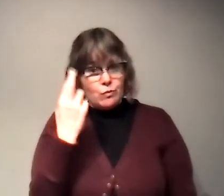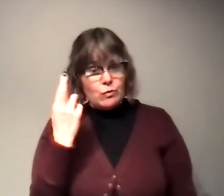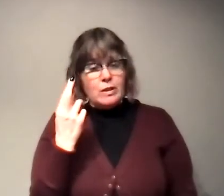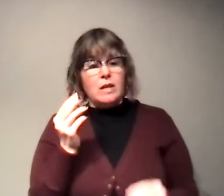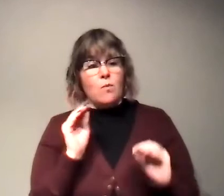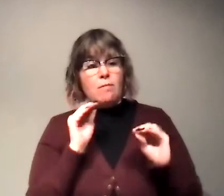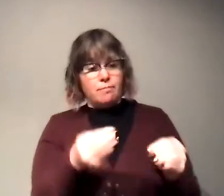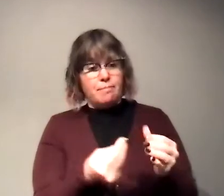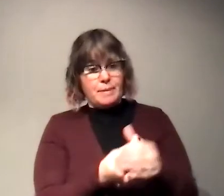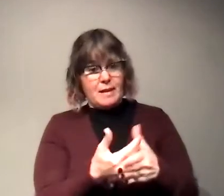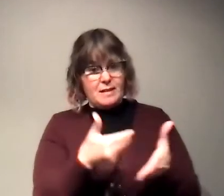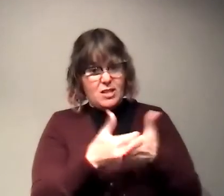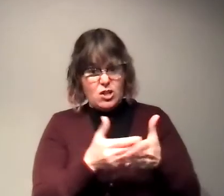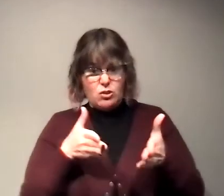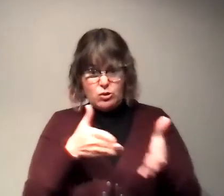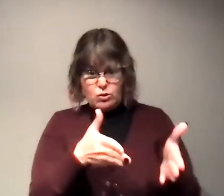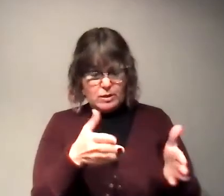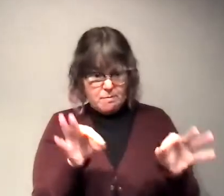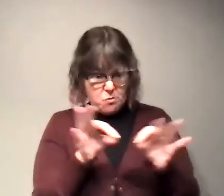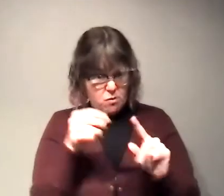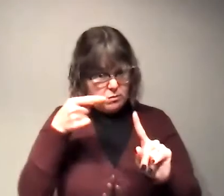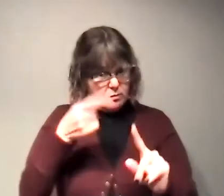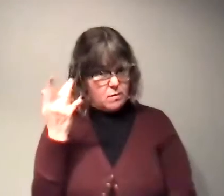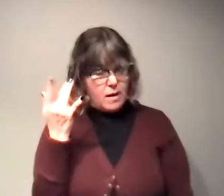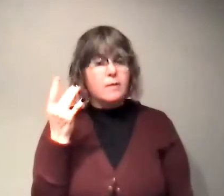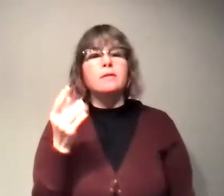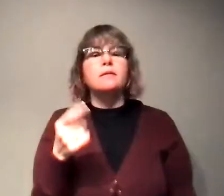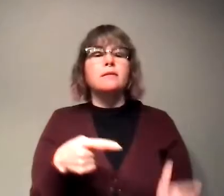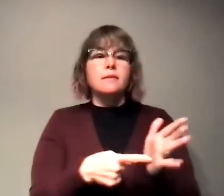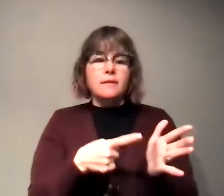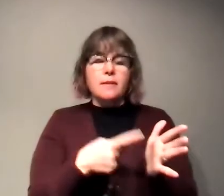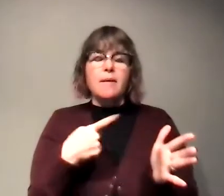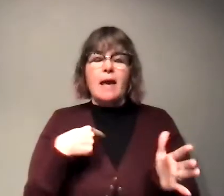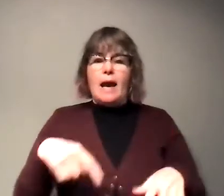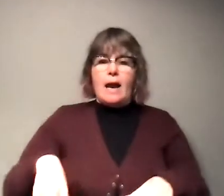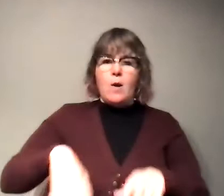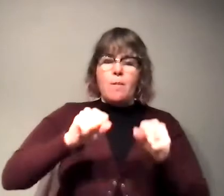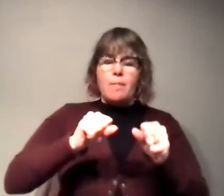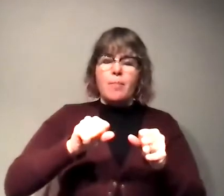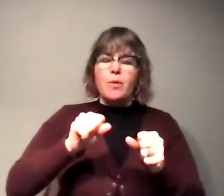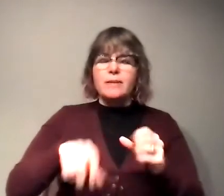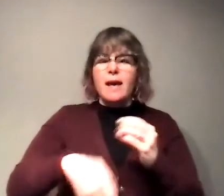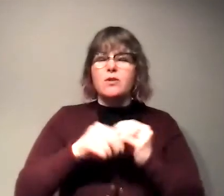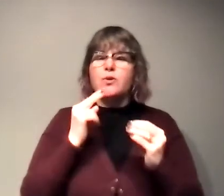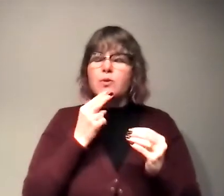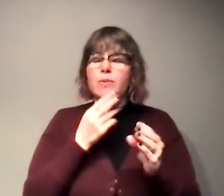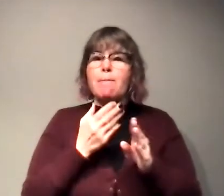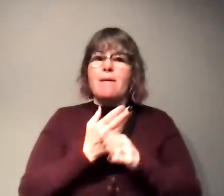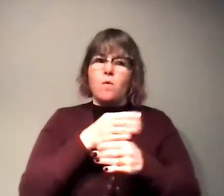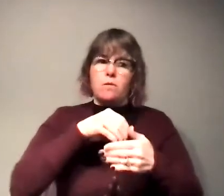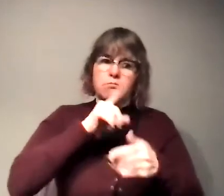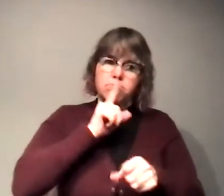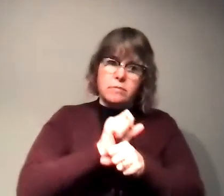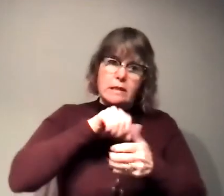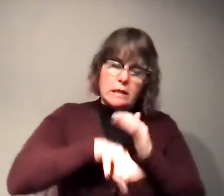plants along the stream is because sometimes they can take up some of those extra nutrients before they go into the water, and they can